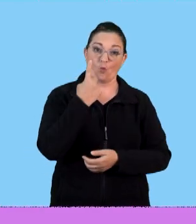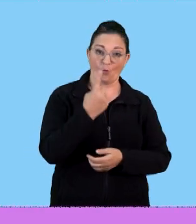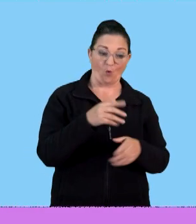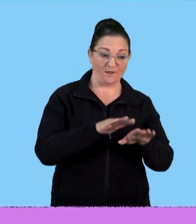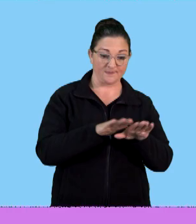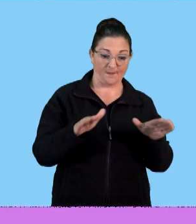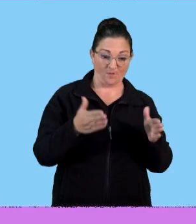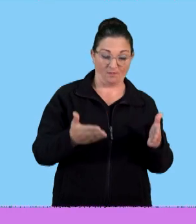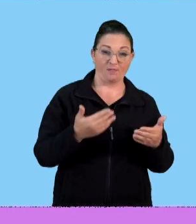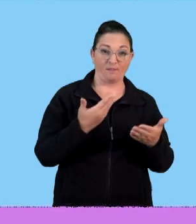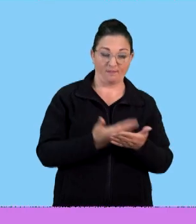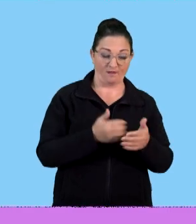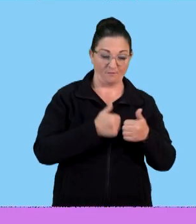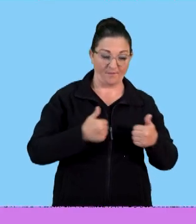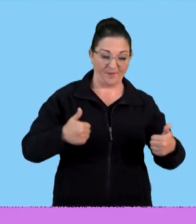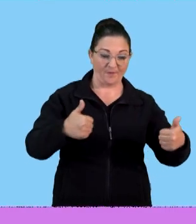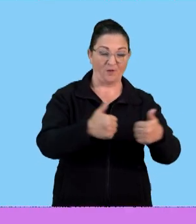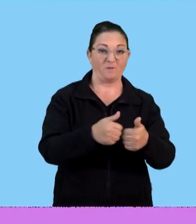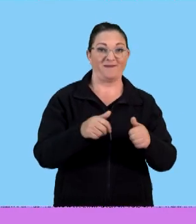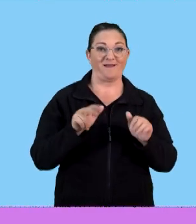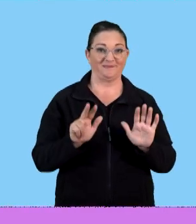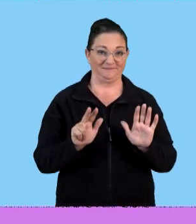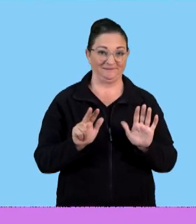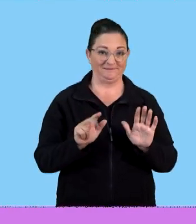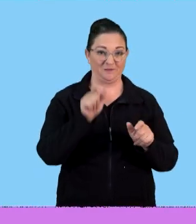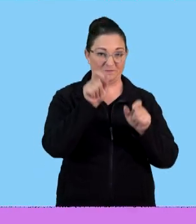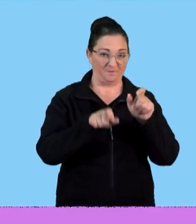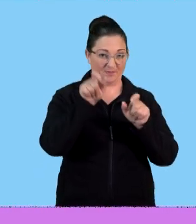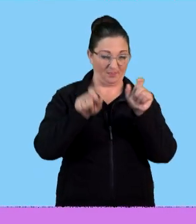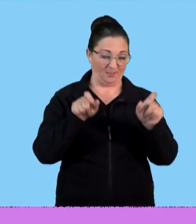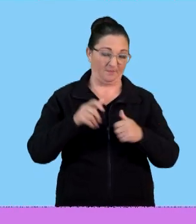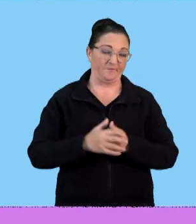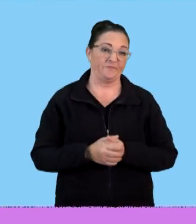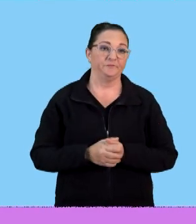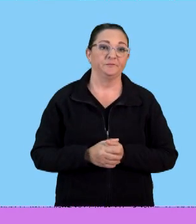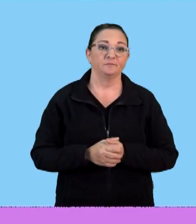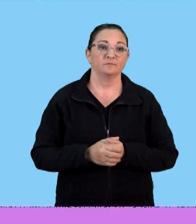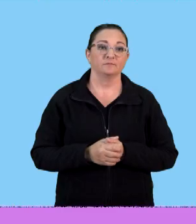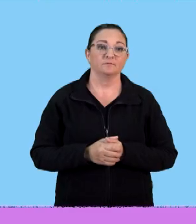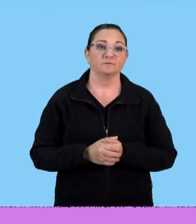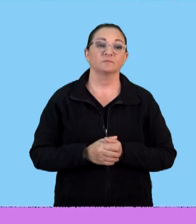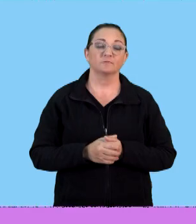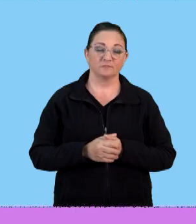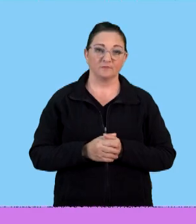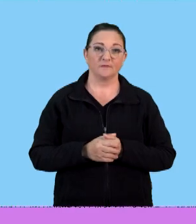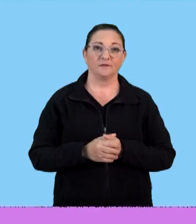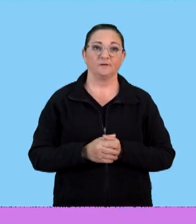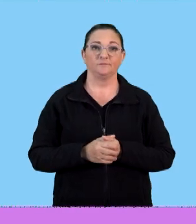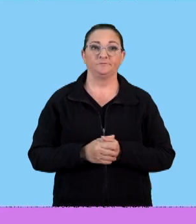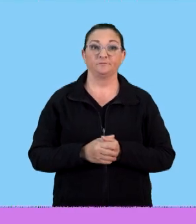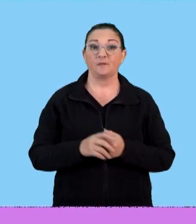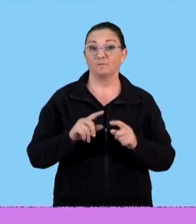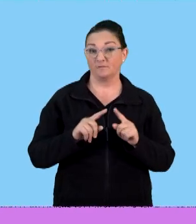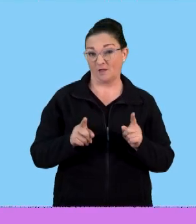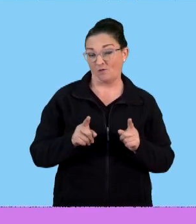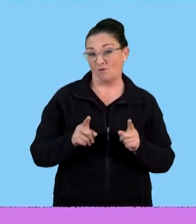table can seat 8 guests. Right? That's what we are saying here. All right?